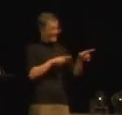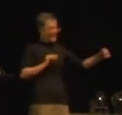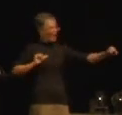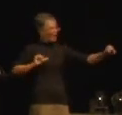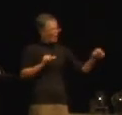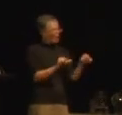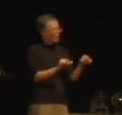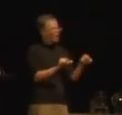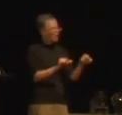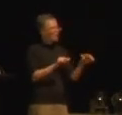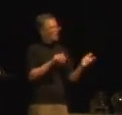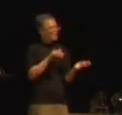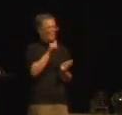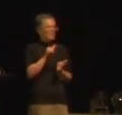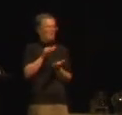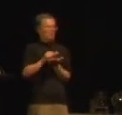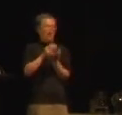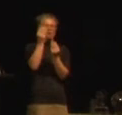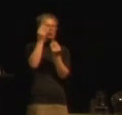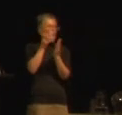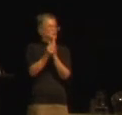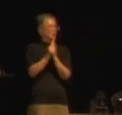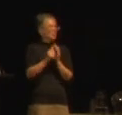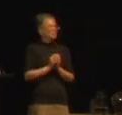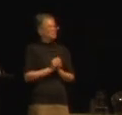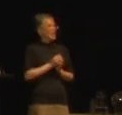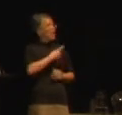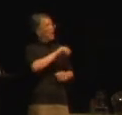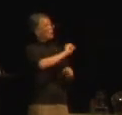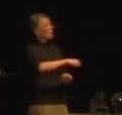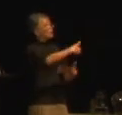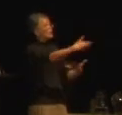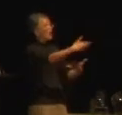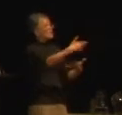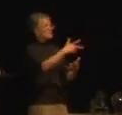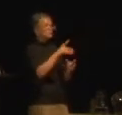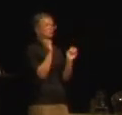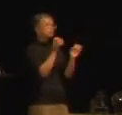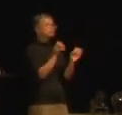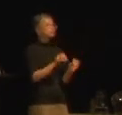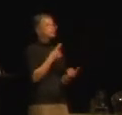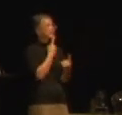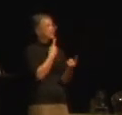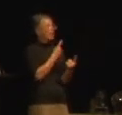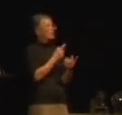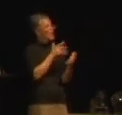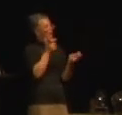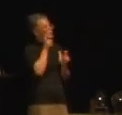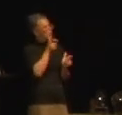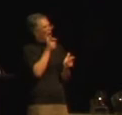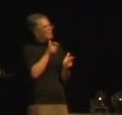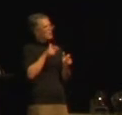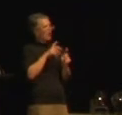that. So we've increased some of the info on our website, and we have a blog post coming out with some more information about how to look after